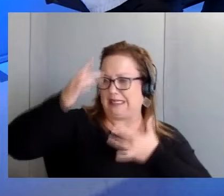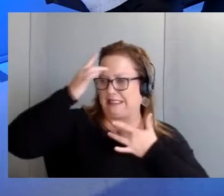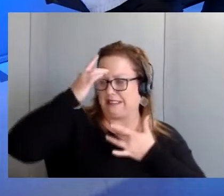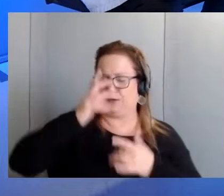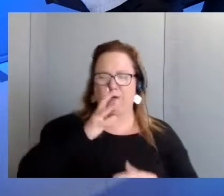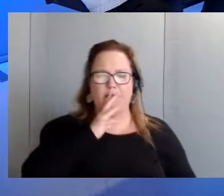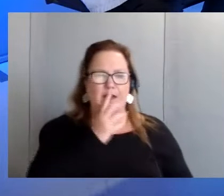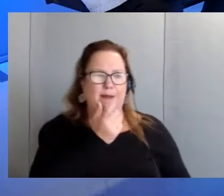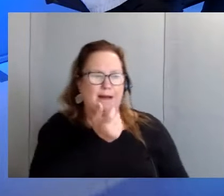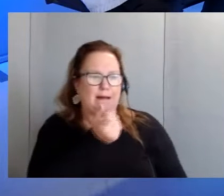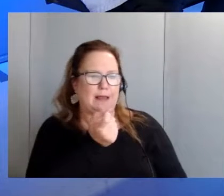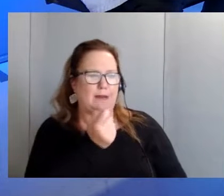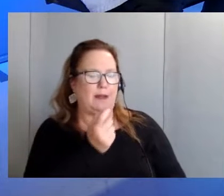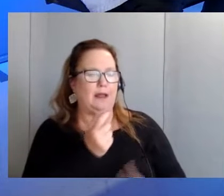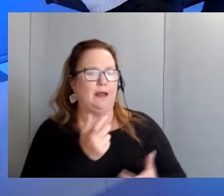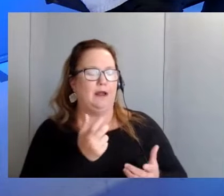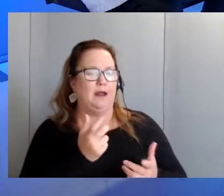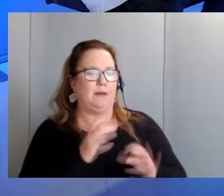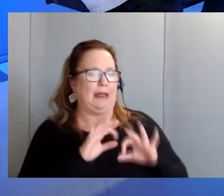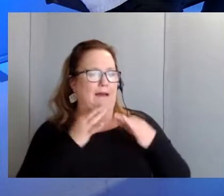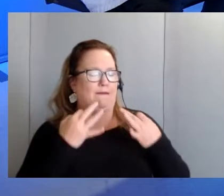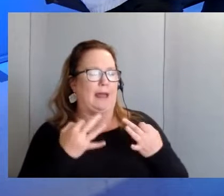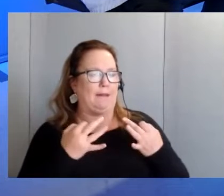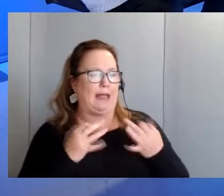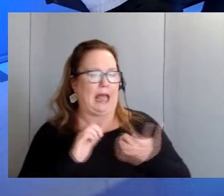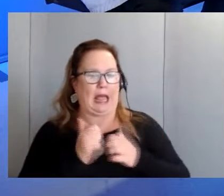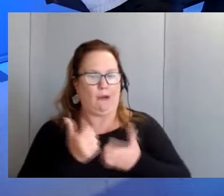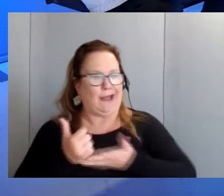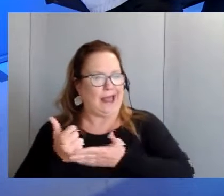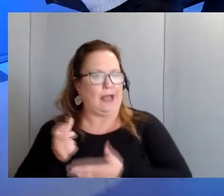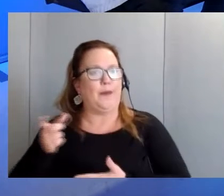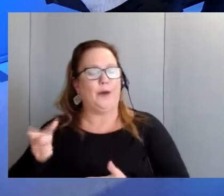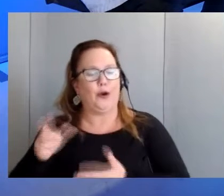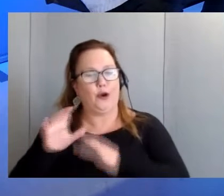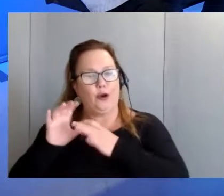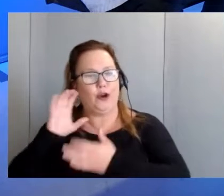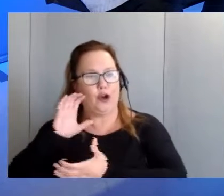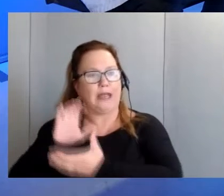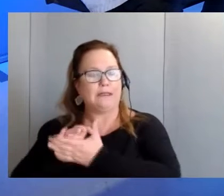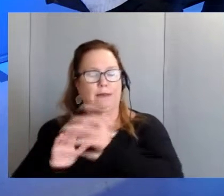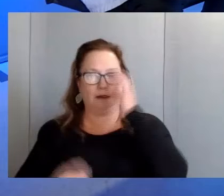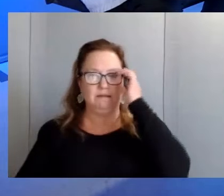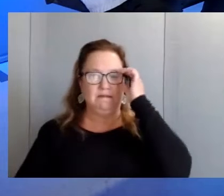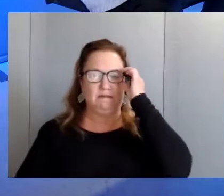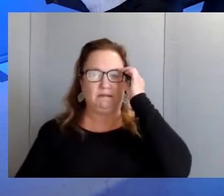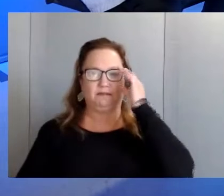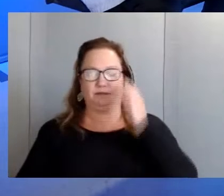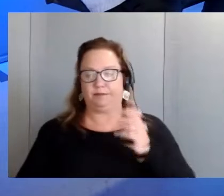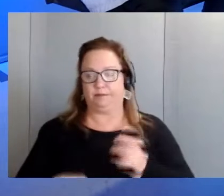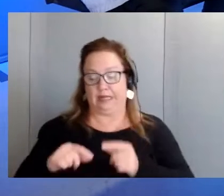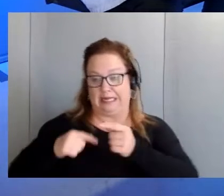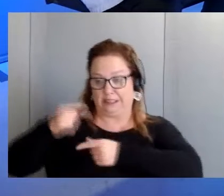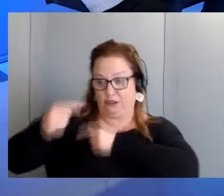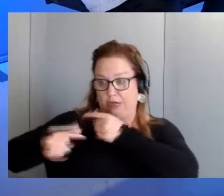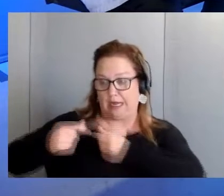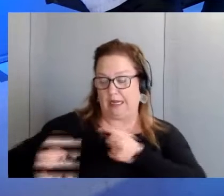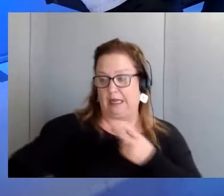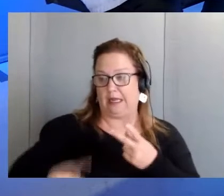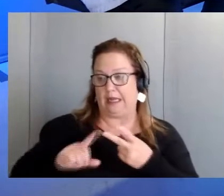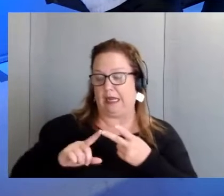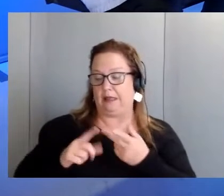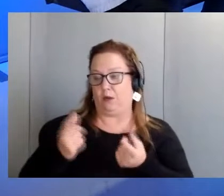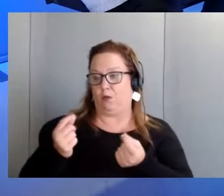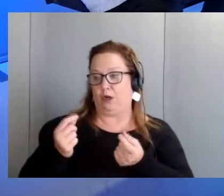bit with dementia. How can I help her and her husband? So two things. Is it genetic? And then what can you do to